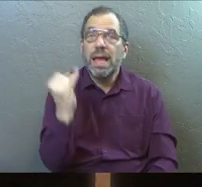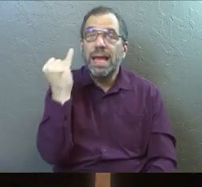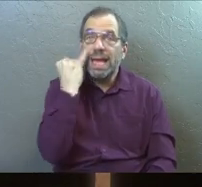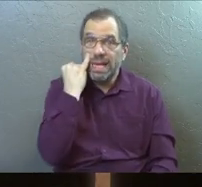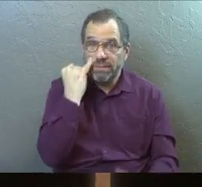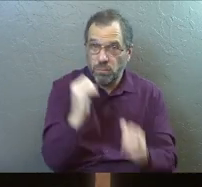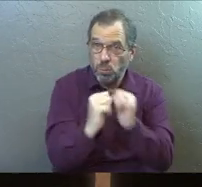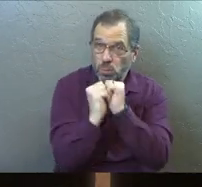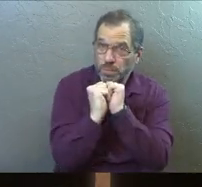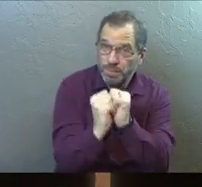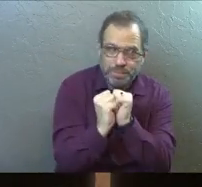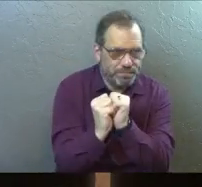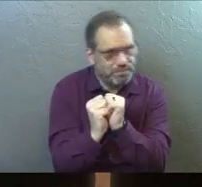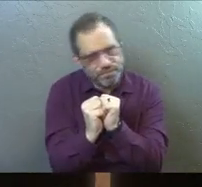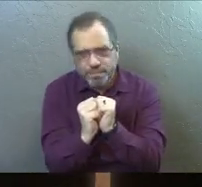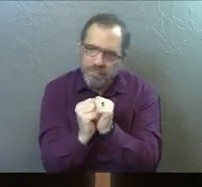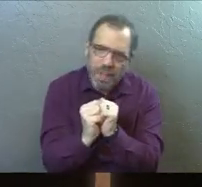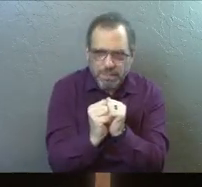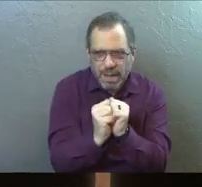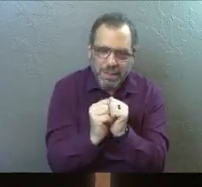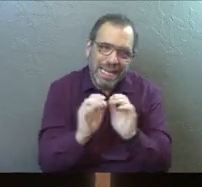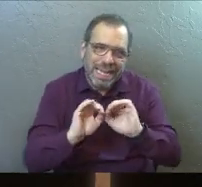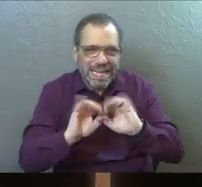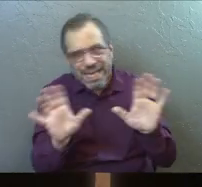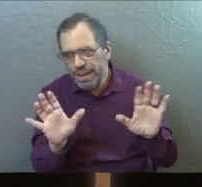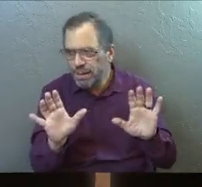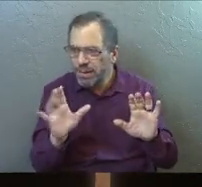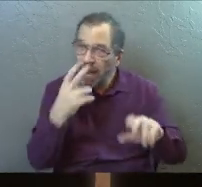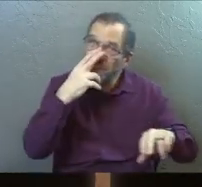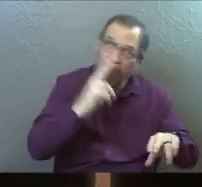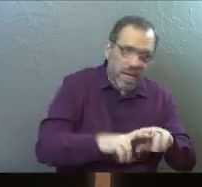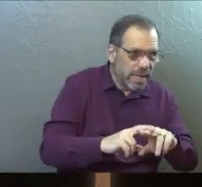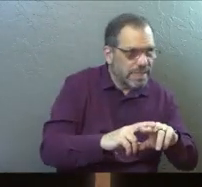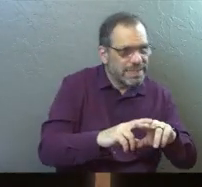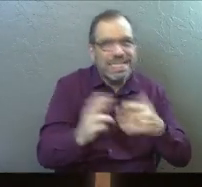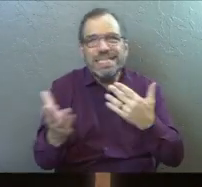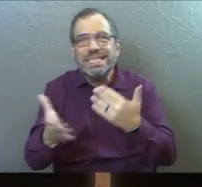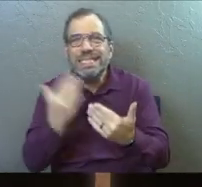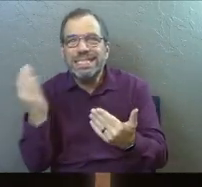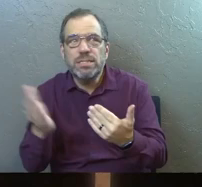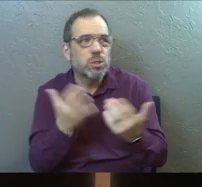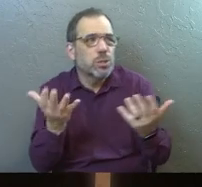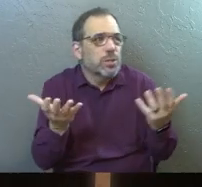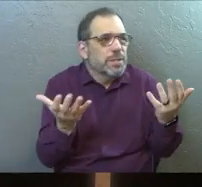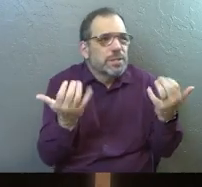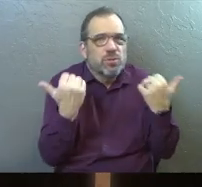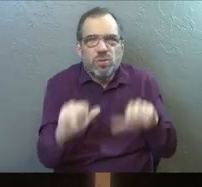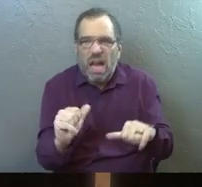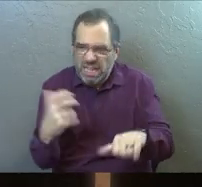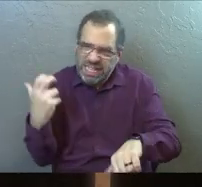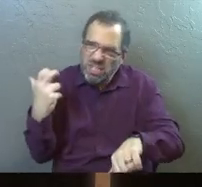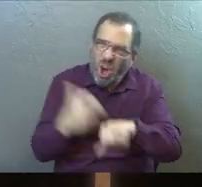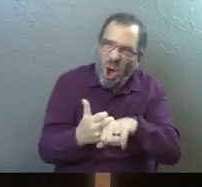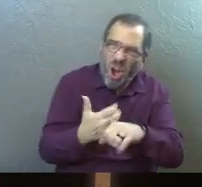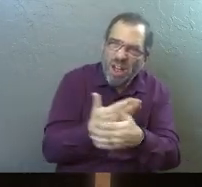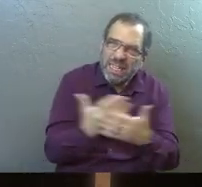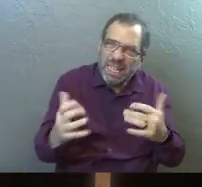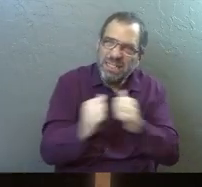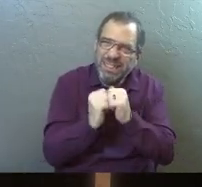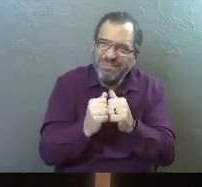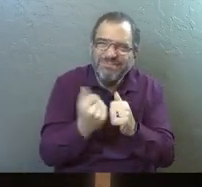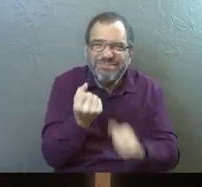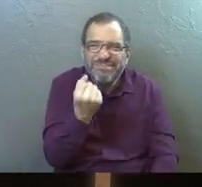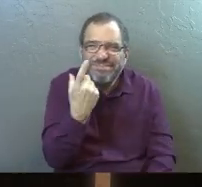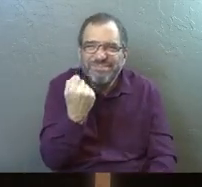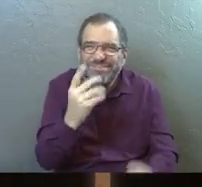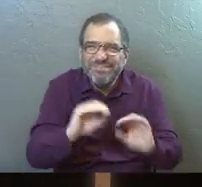do it together, maybe it's a little more clear, a little bit more fun, a little bit easier for us to try some of these hard things together. Does that